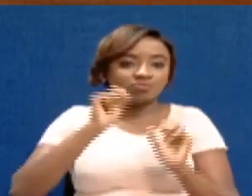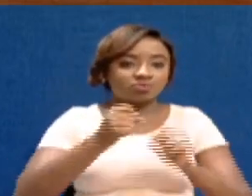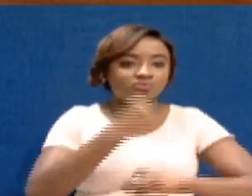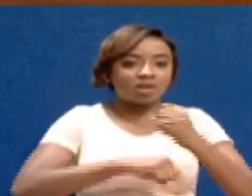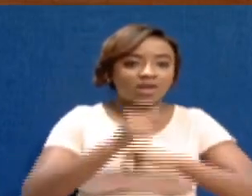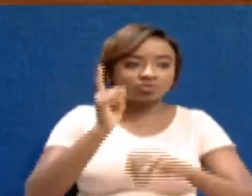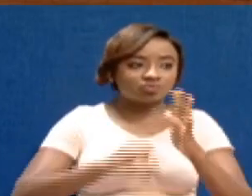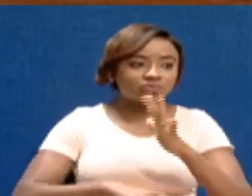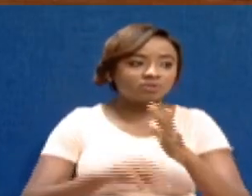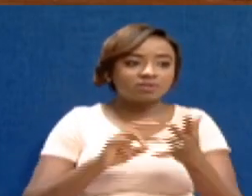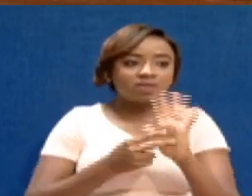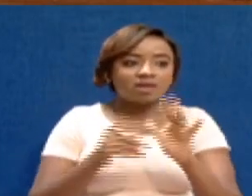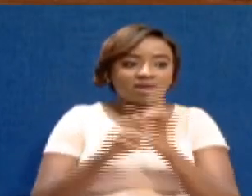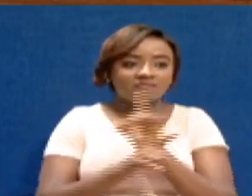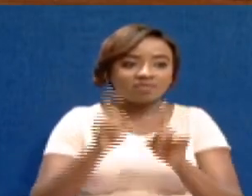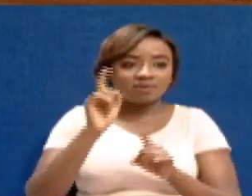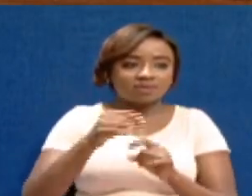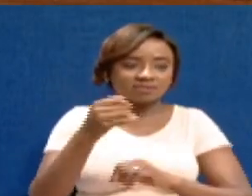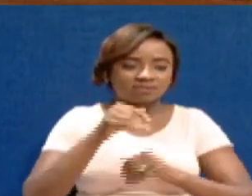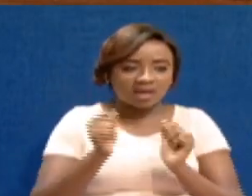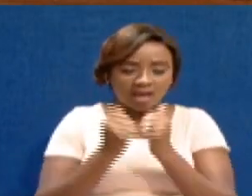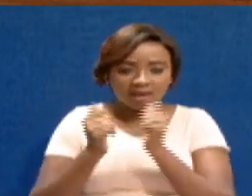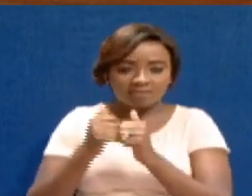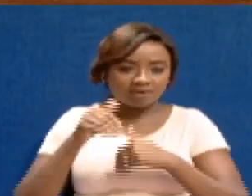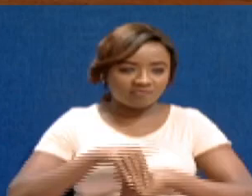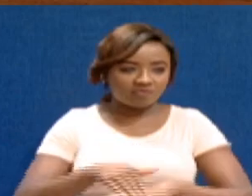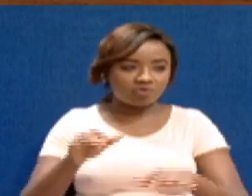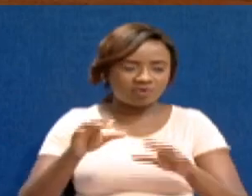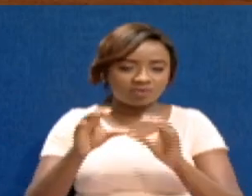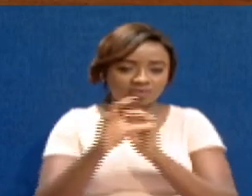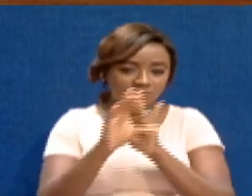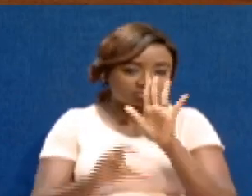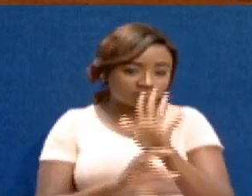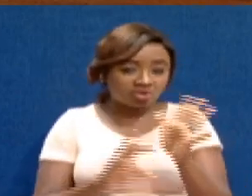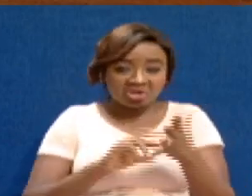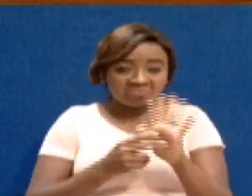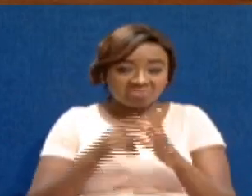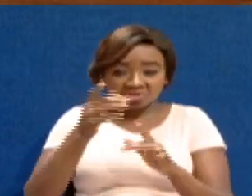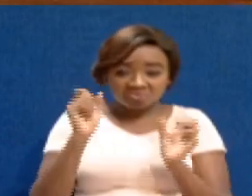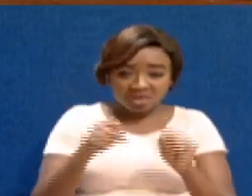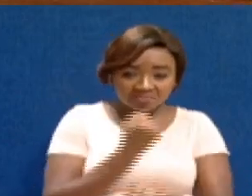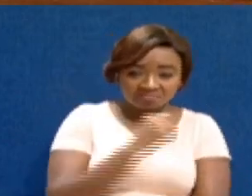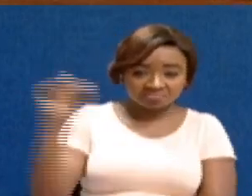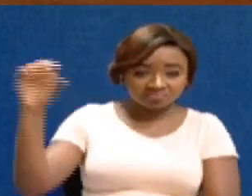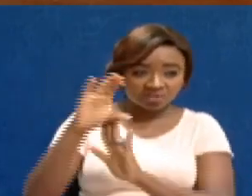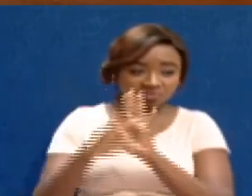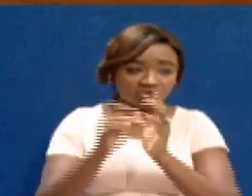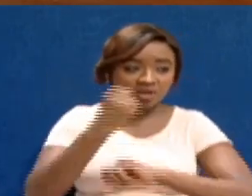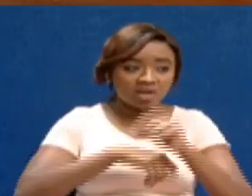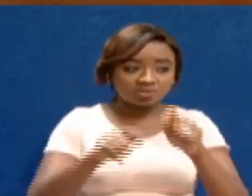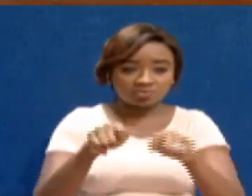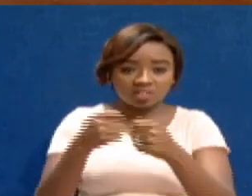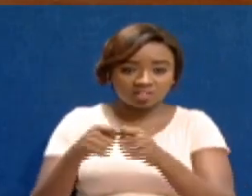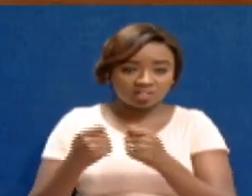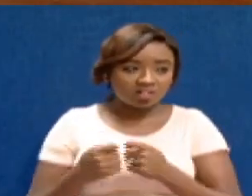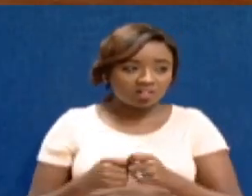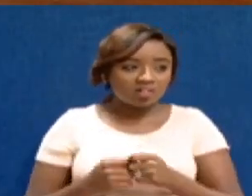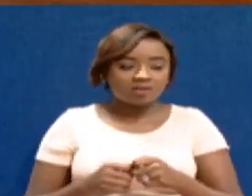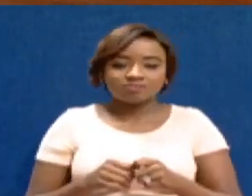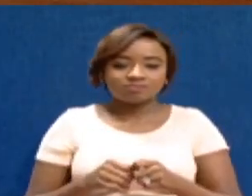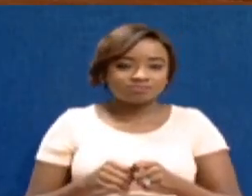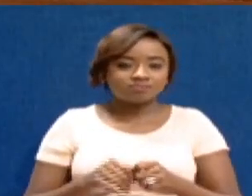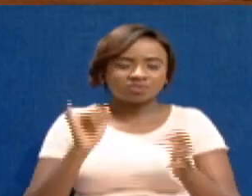democracy with those monarchies. So let us find examples that are nearer home. Because the reason why there was the French Revolution is where the